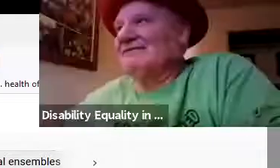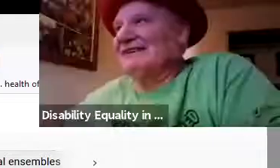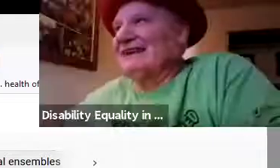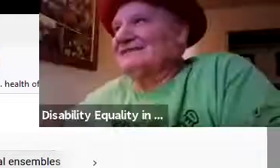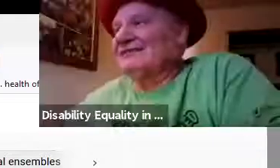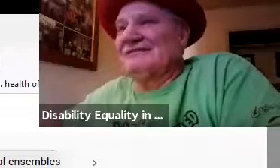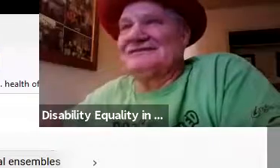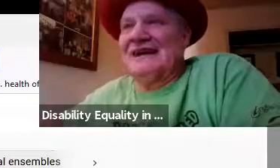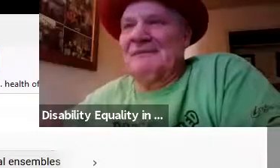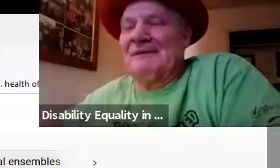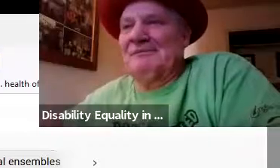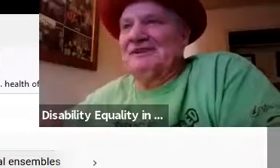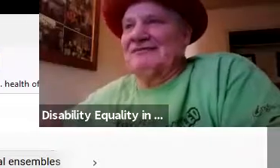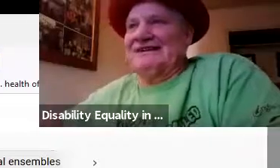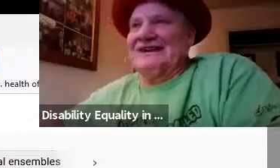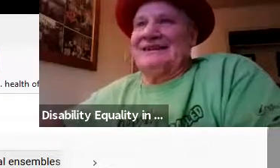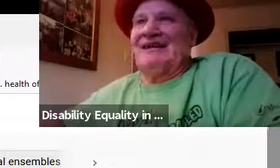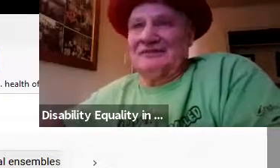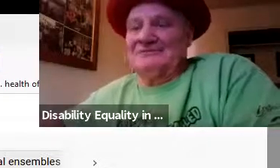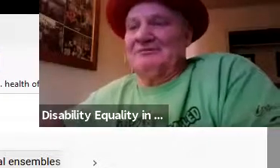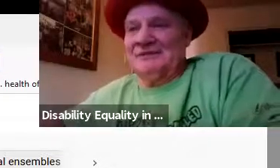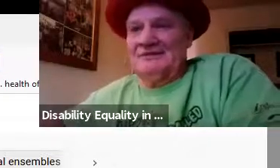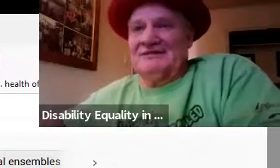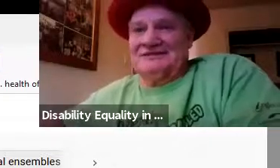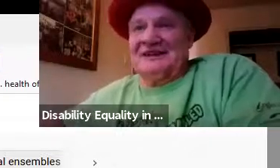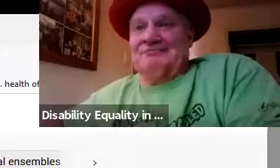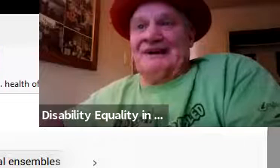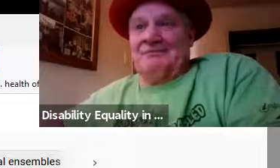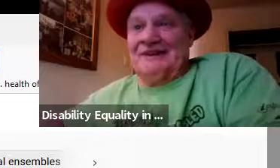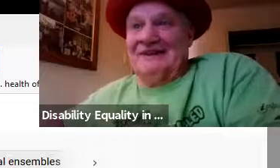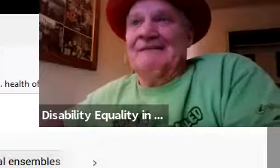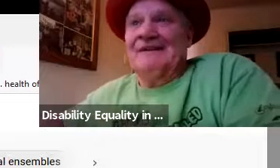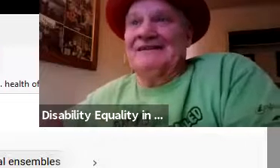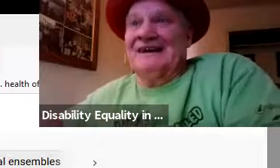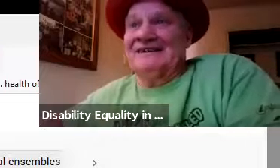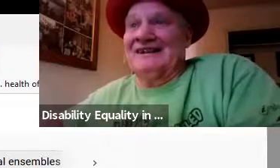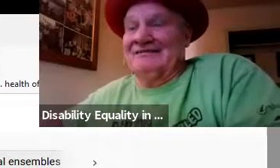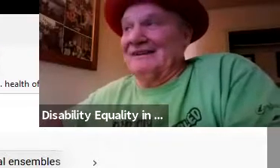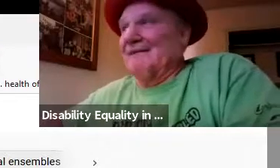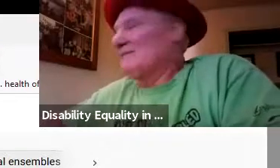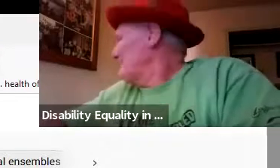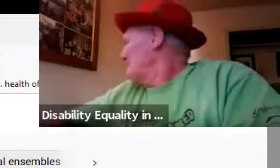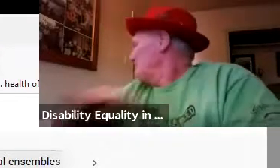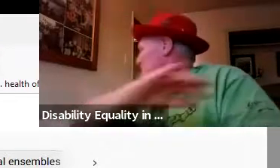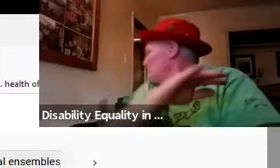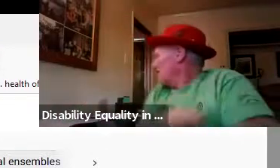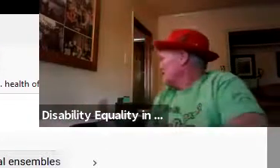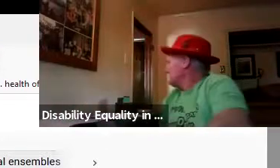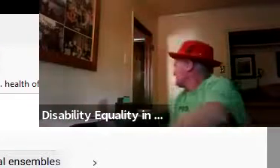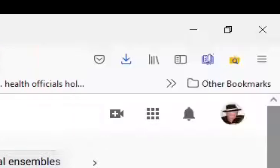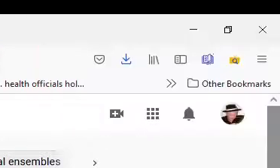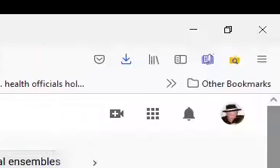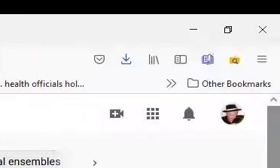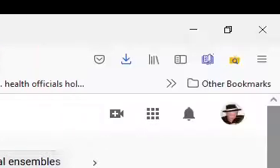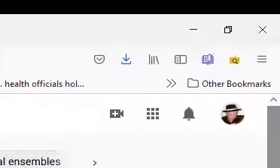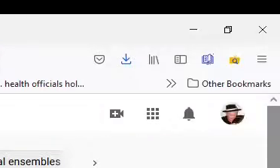Here we go. Recognize the folks. How many people do you recognize it on this New York City Pride Parade in 1993?